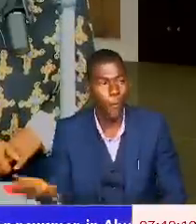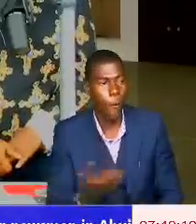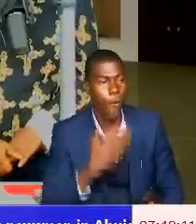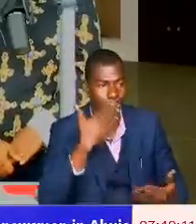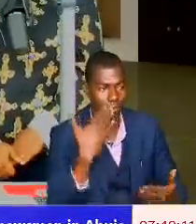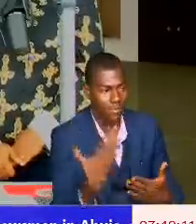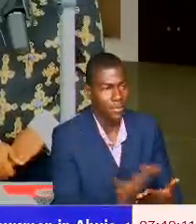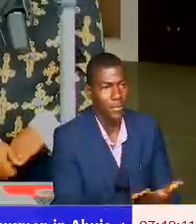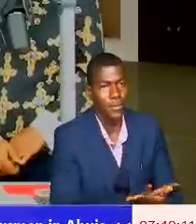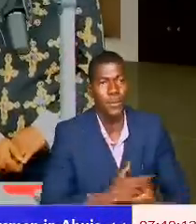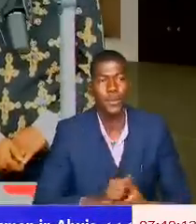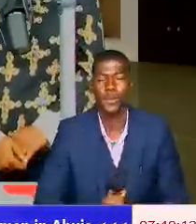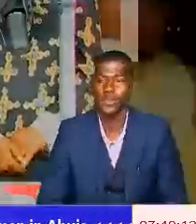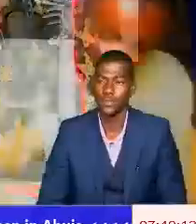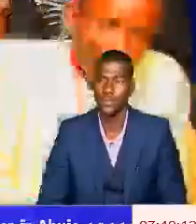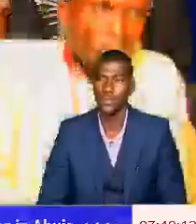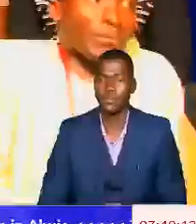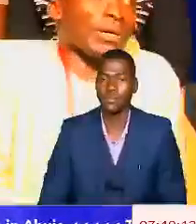Good morning.